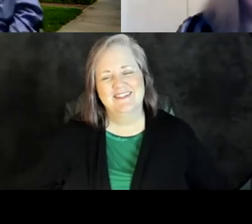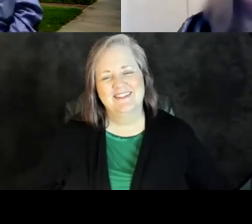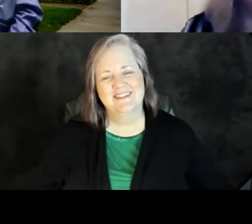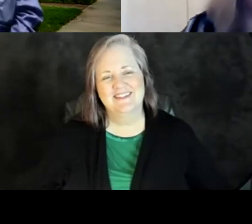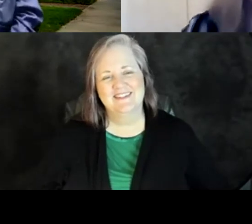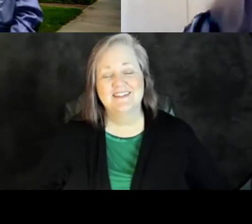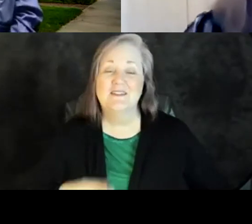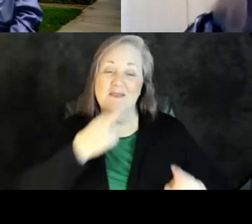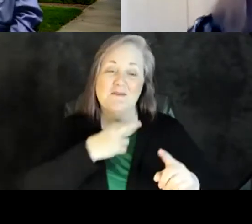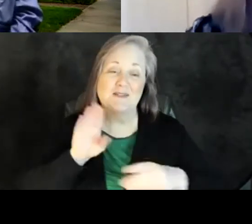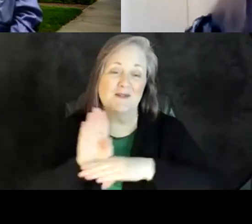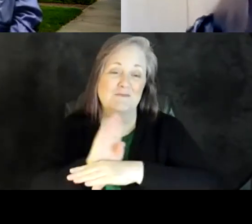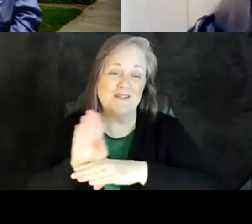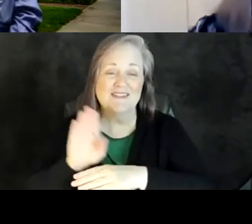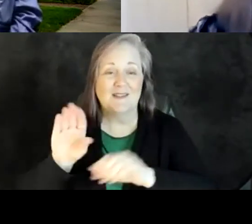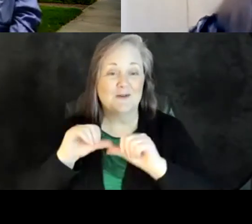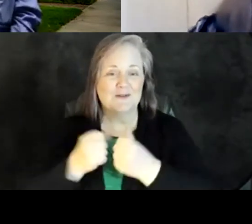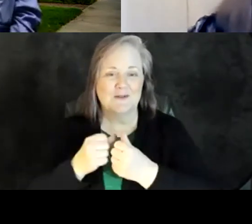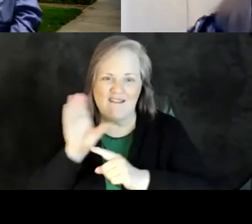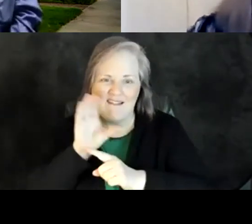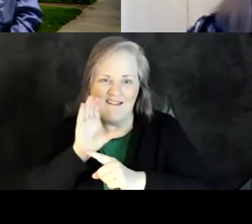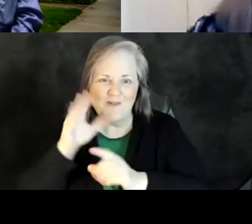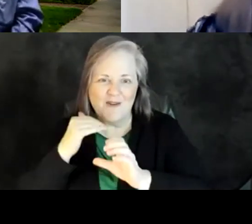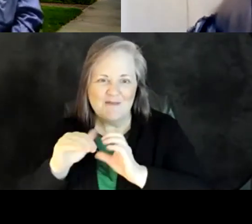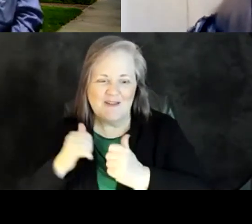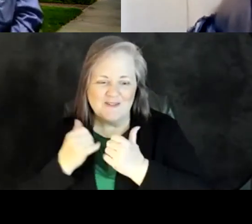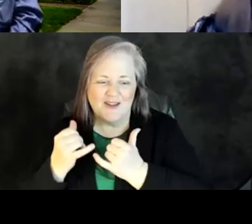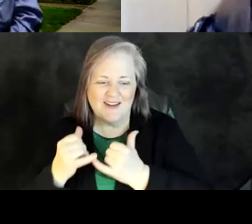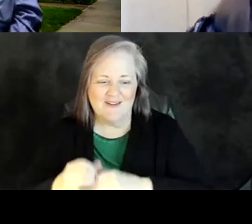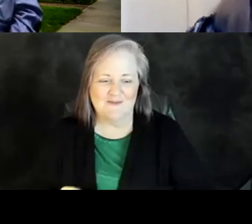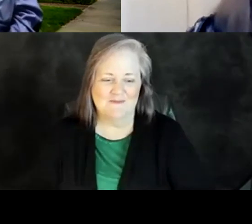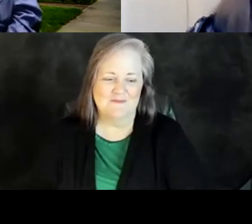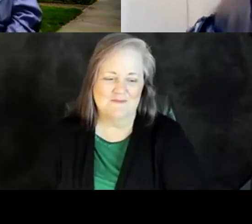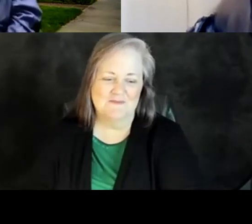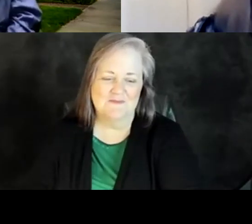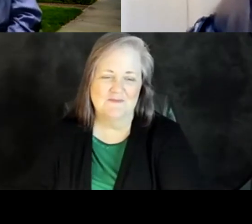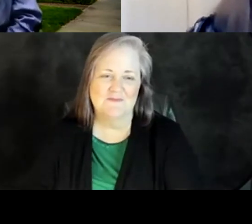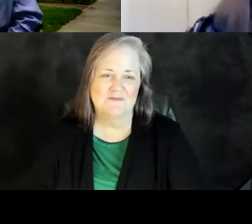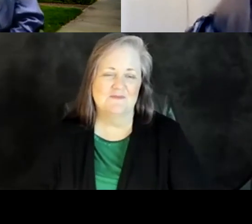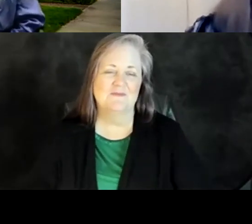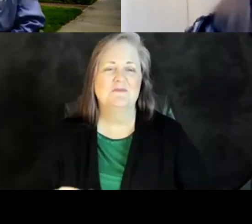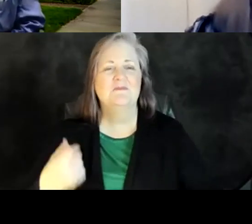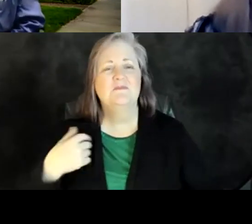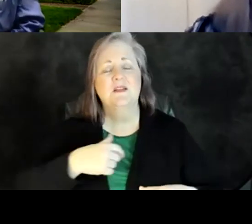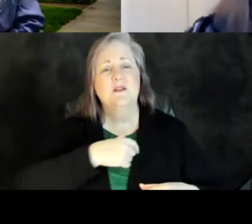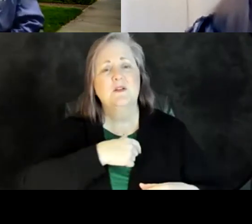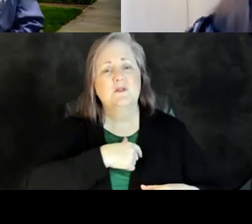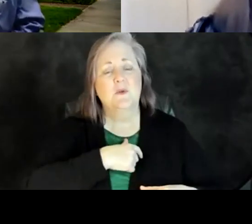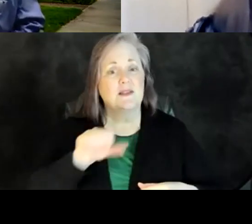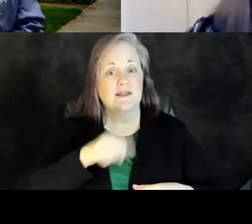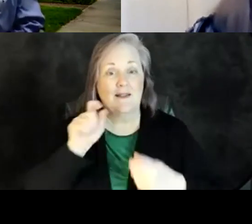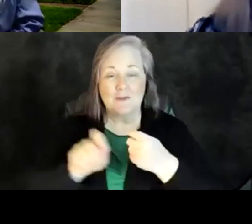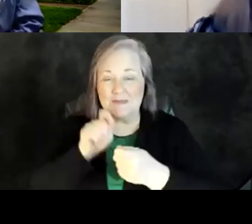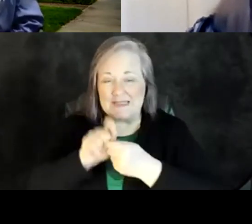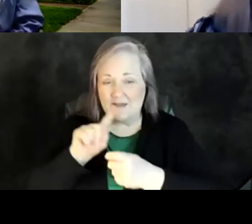The Restaurant Association is Googling your email address right now. So I think we prompted another very specific question